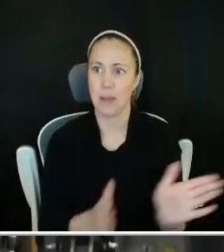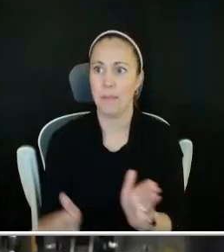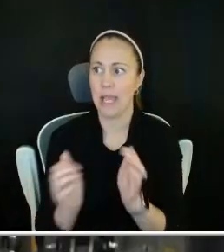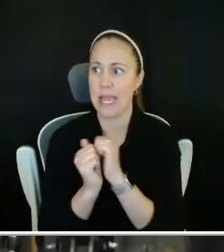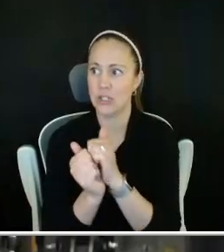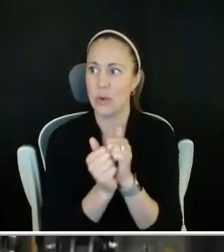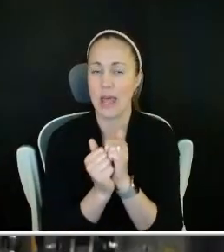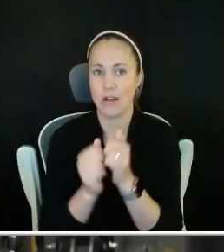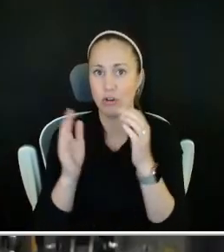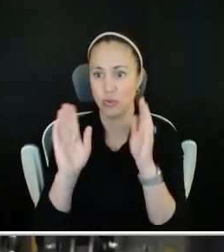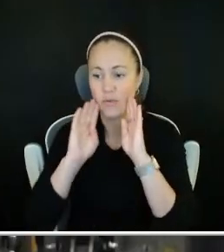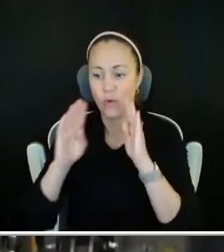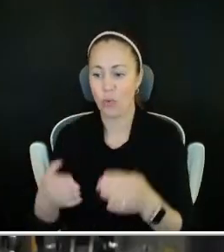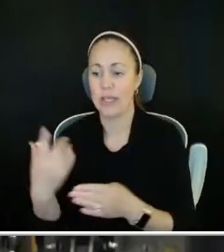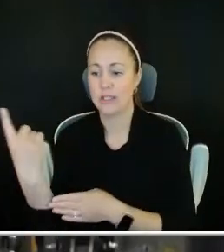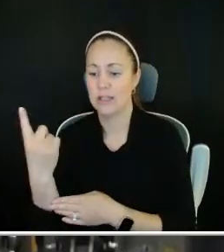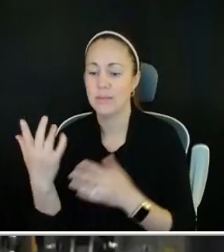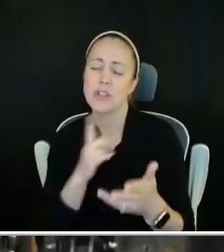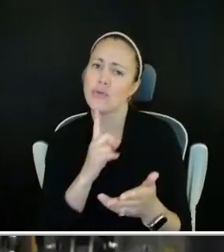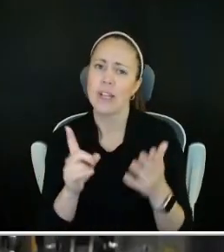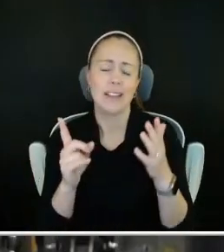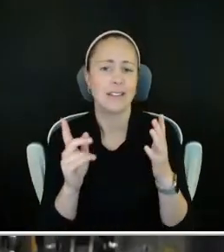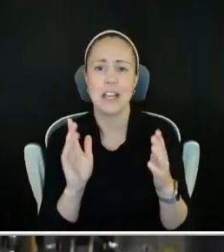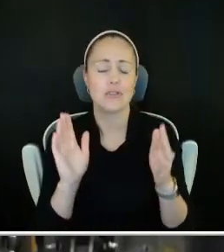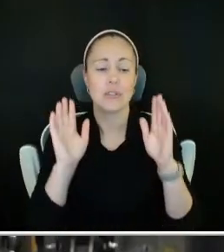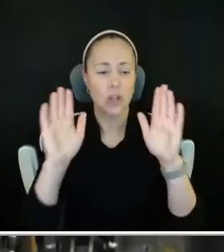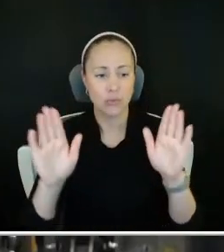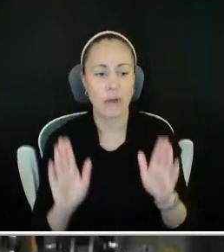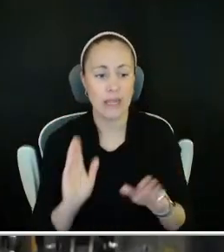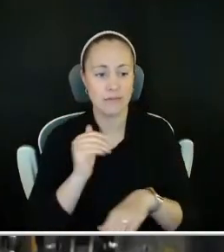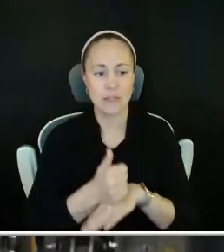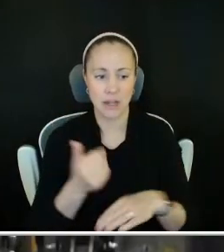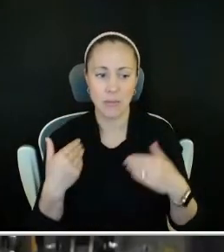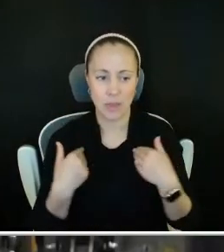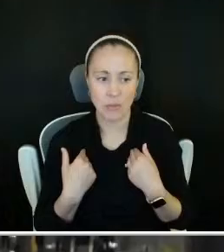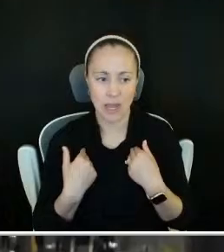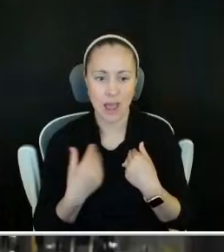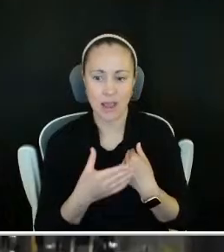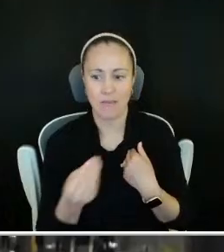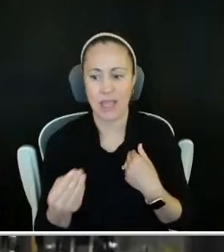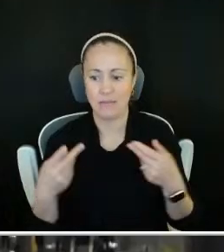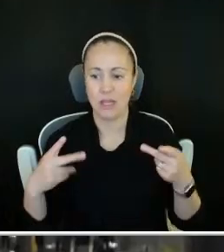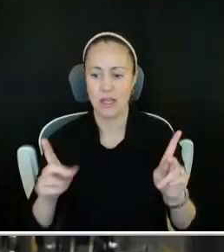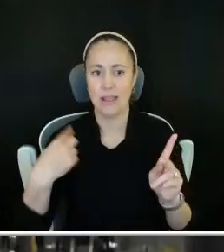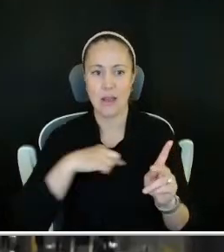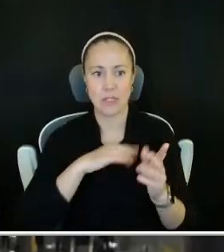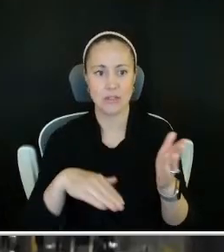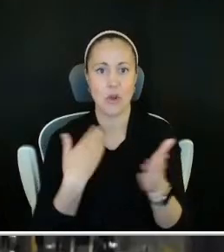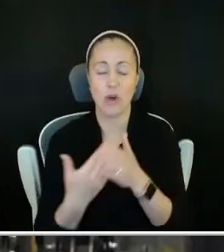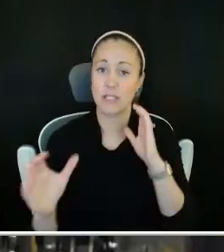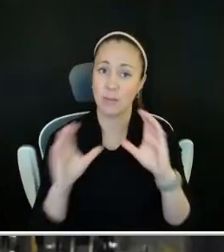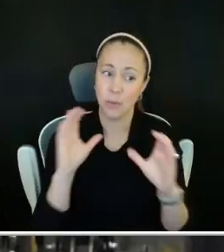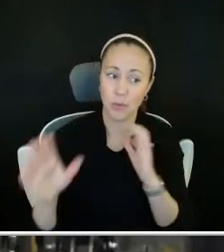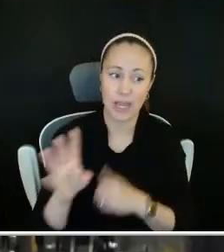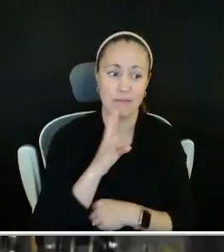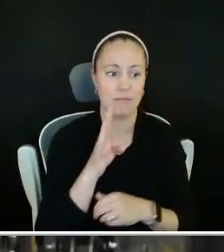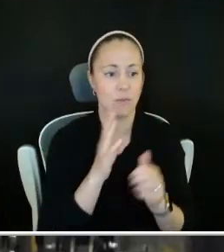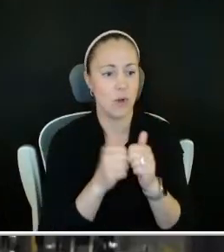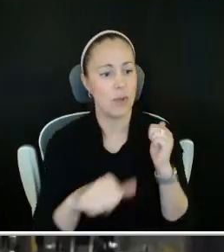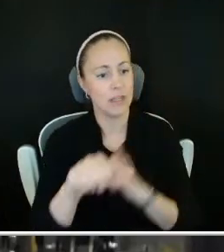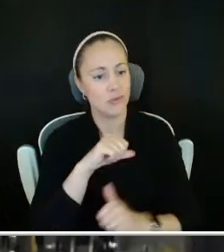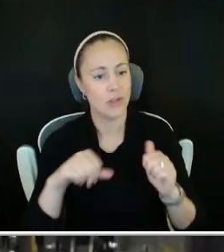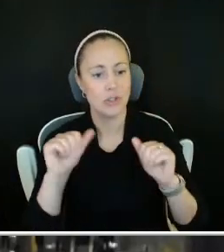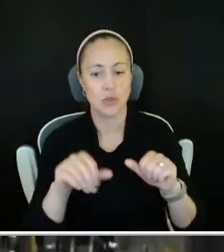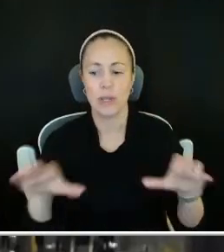plan? So it's just a really great setup we have that just allows us all to communicate and talk, so that way we can do what's best for the